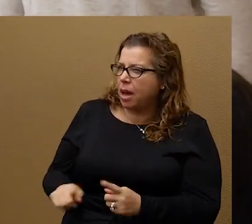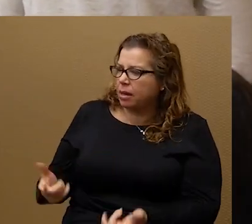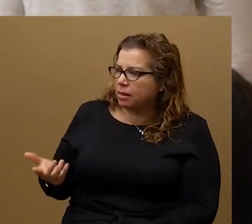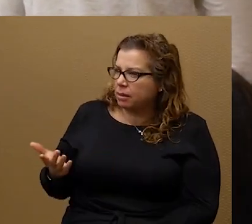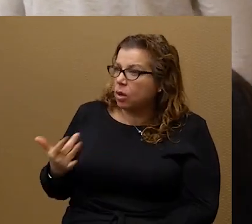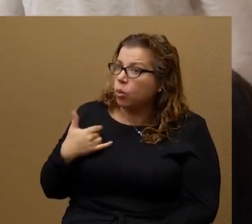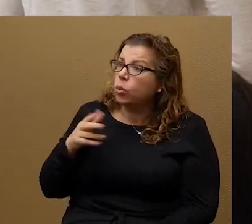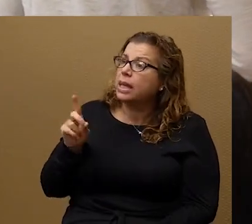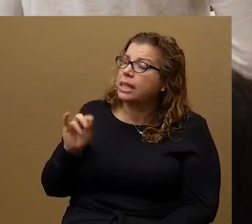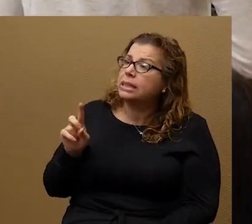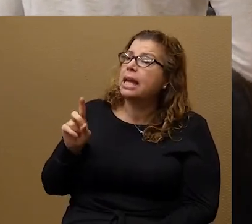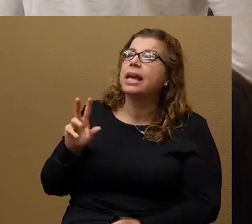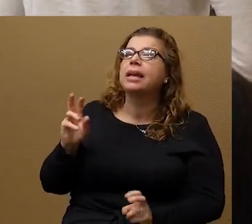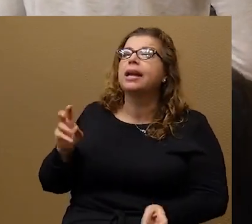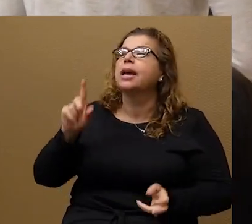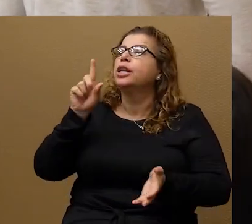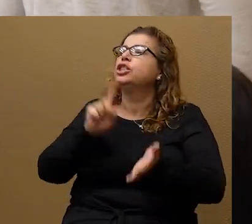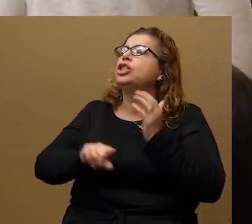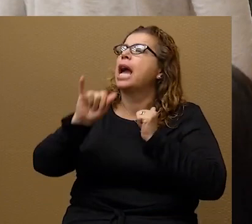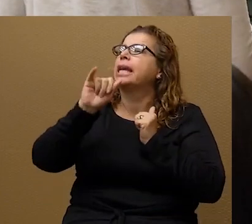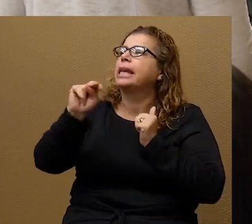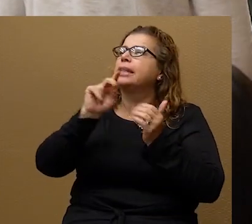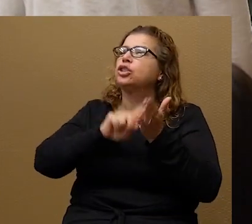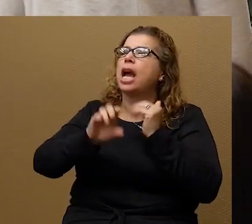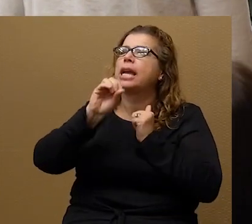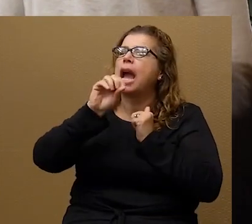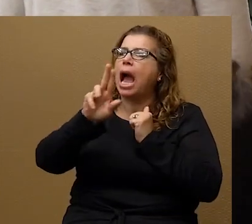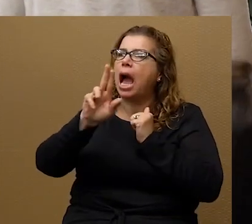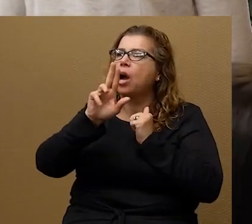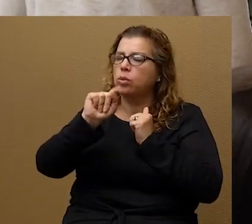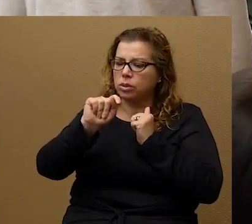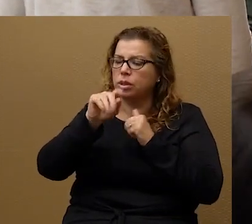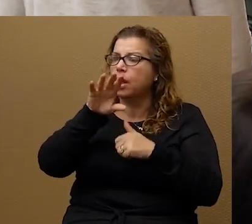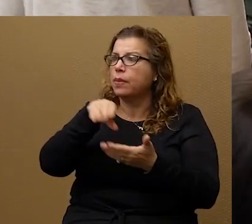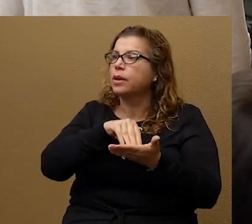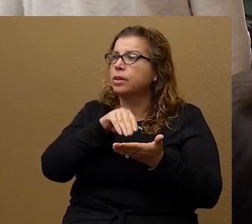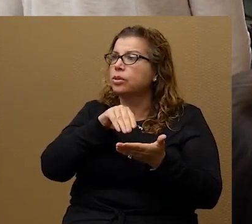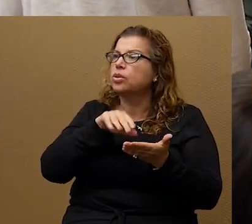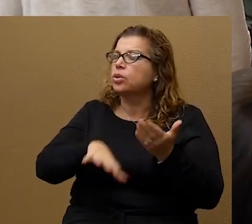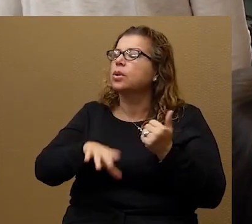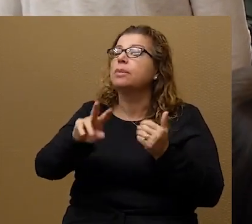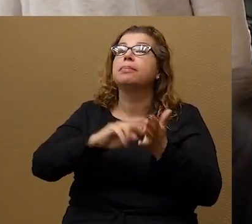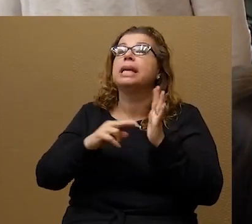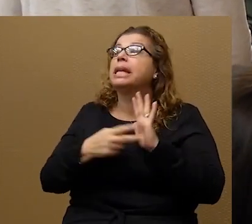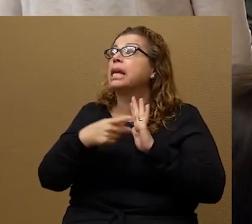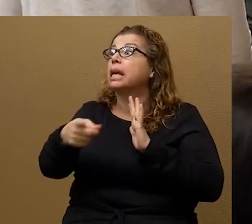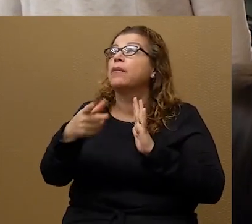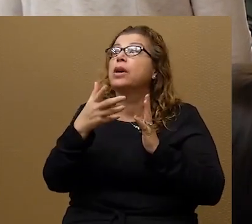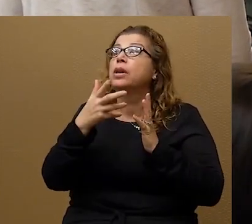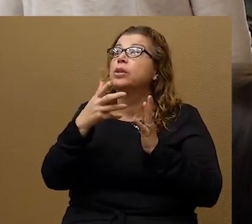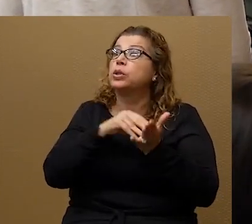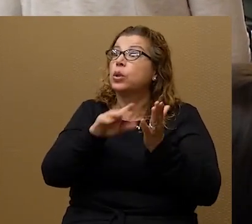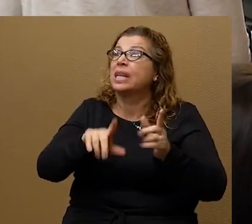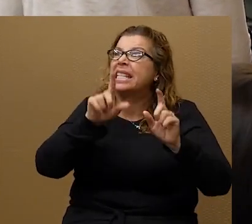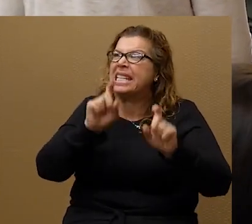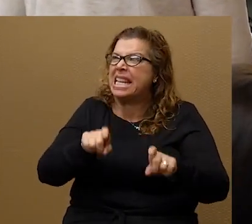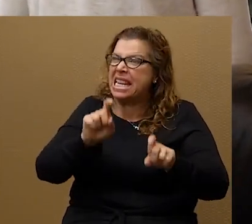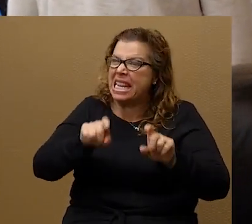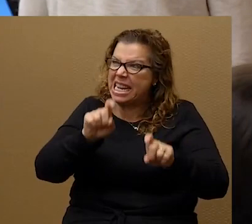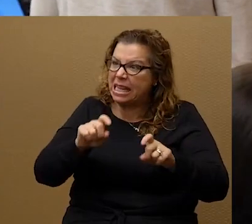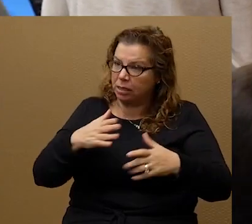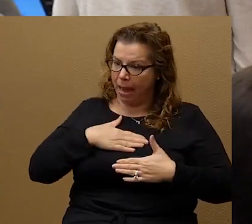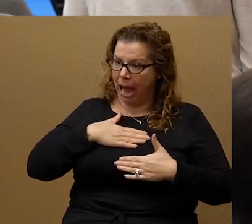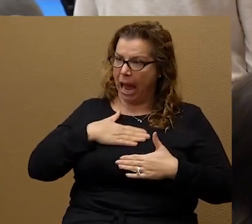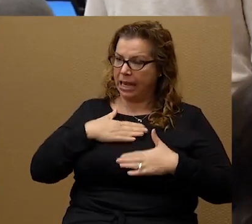students before, like the check-in, check-out, where, you know, you are craving the teacher's attention and let's go have you check in with